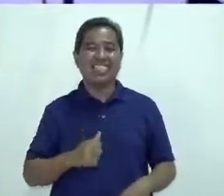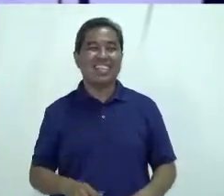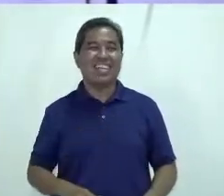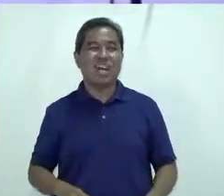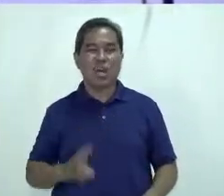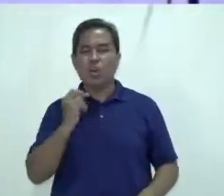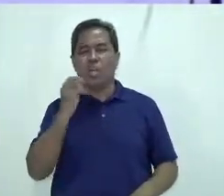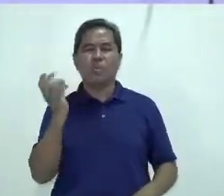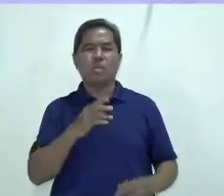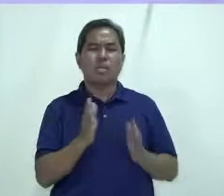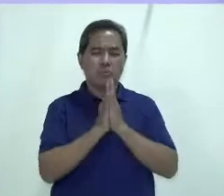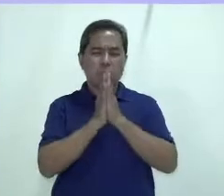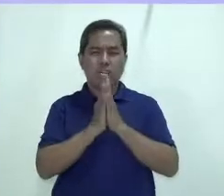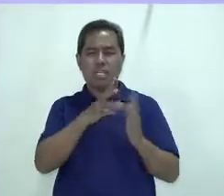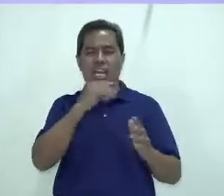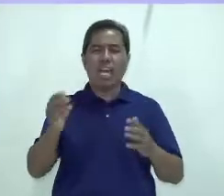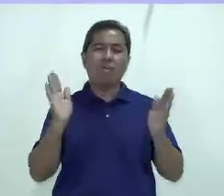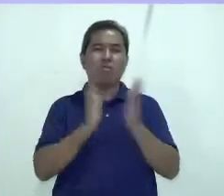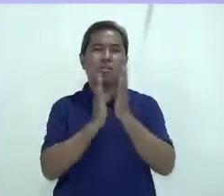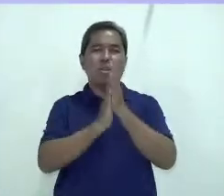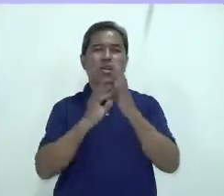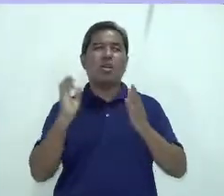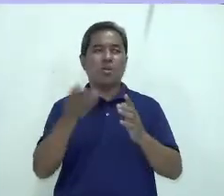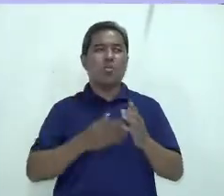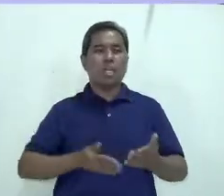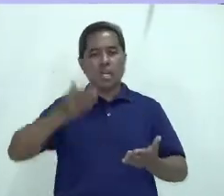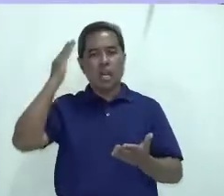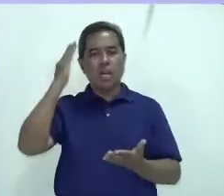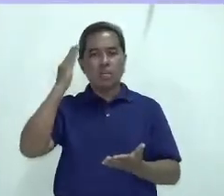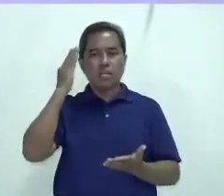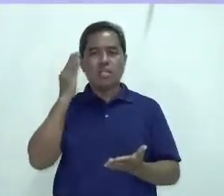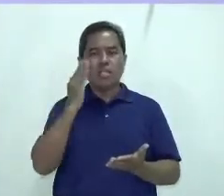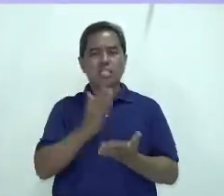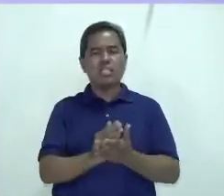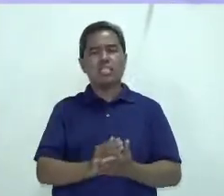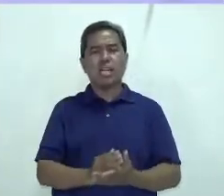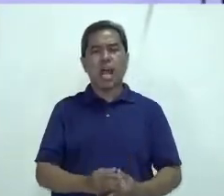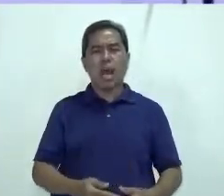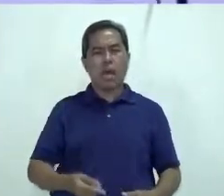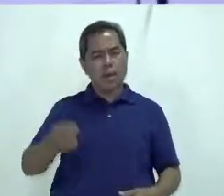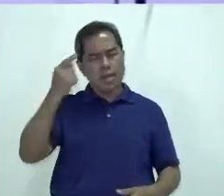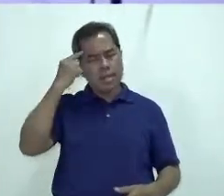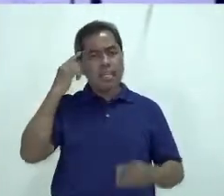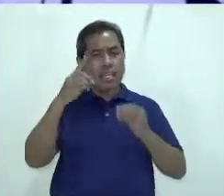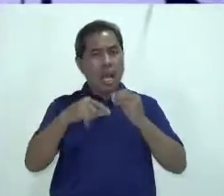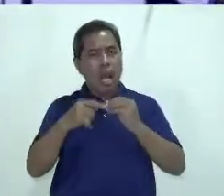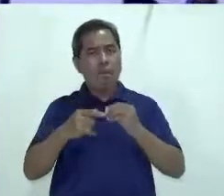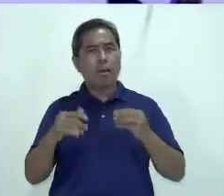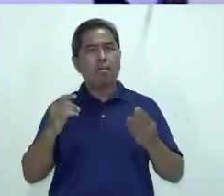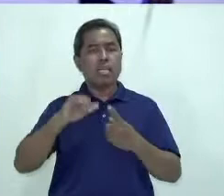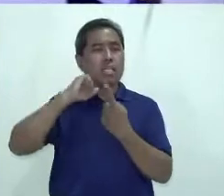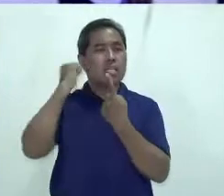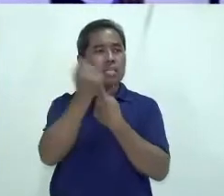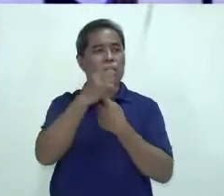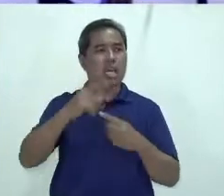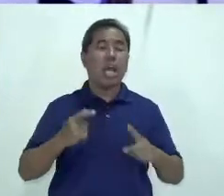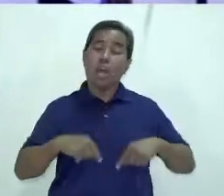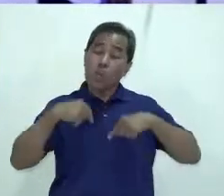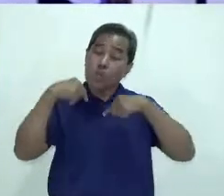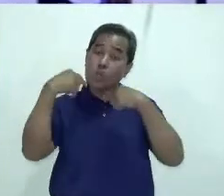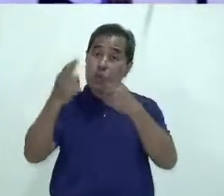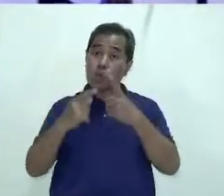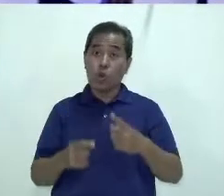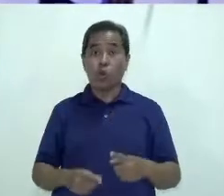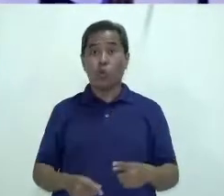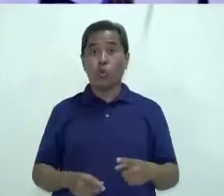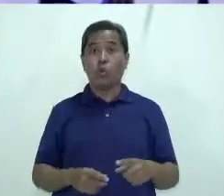When we pray and praise, we stop thinking about our circumstances and we go to somebody who can actually do